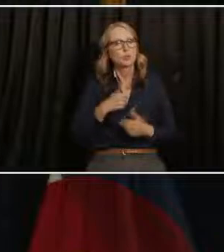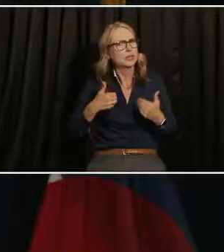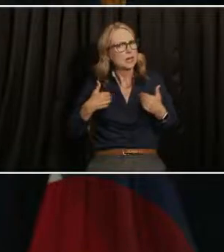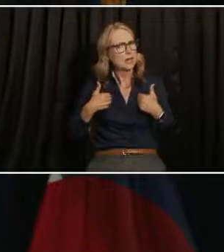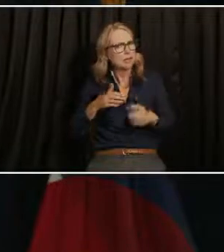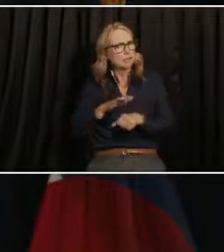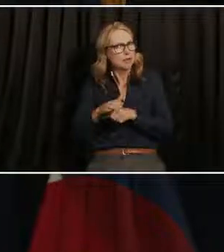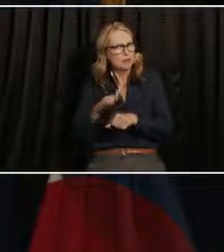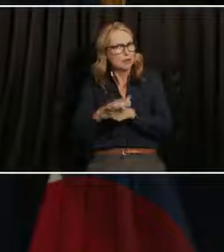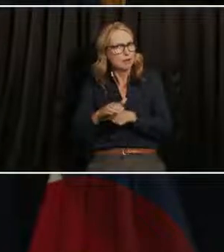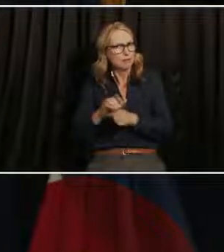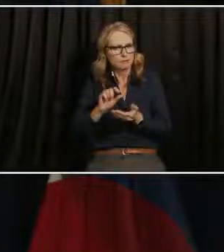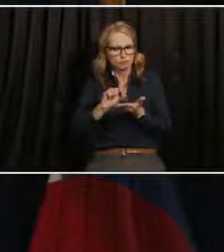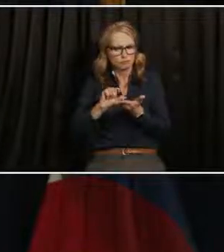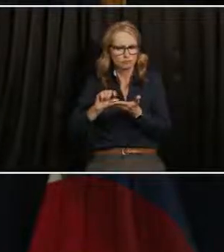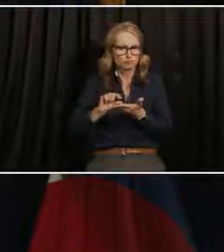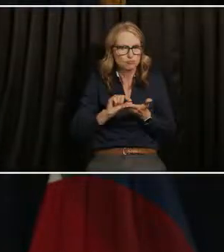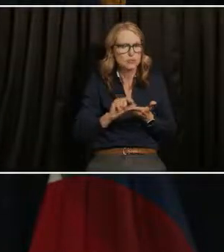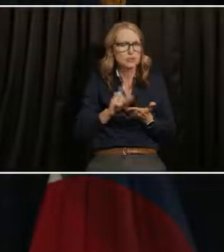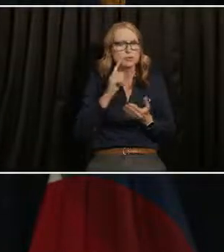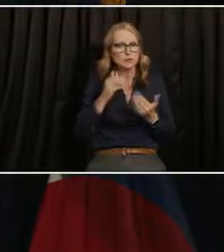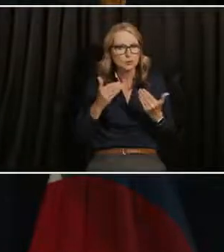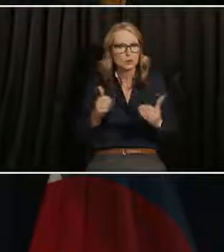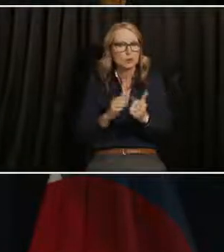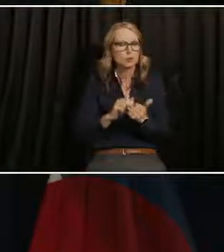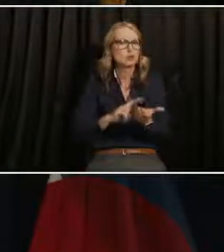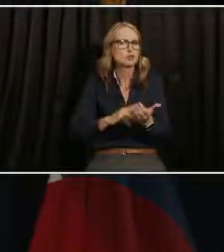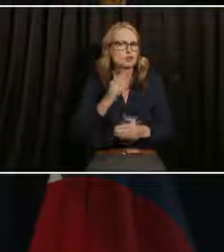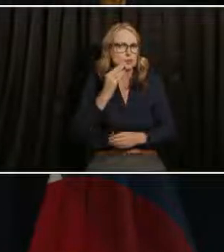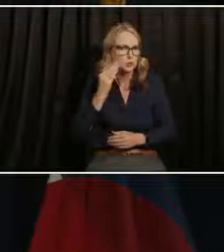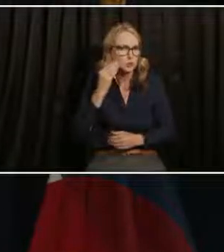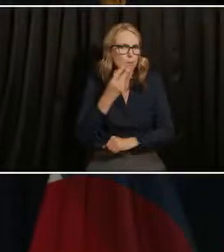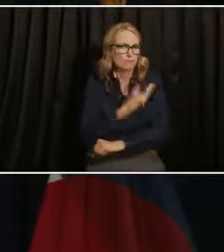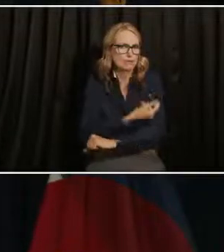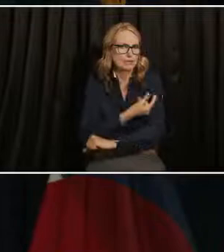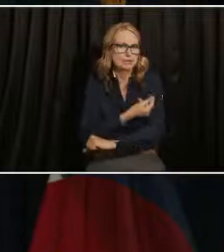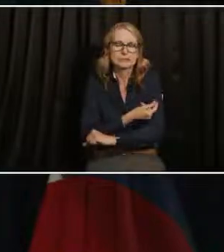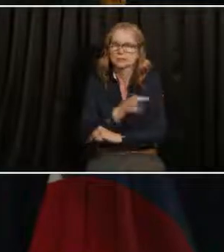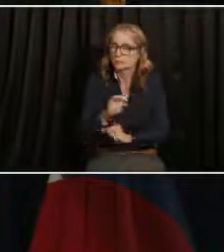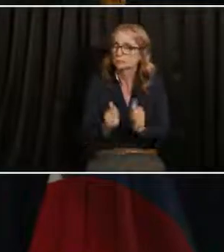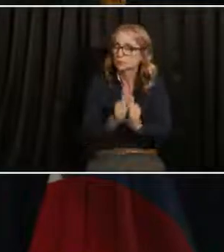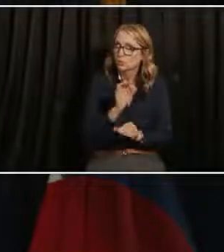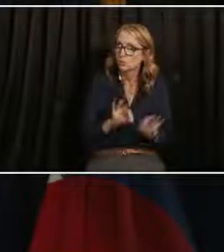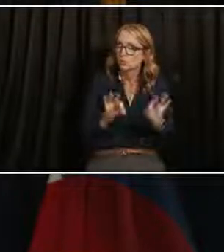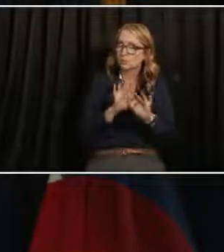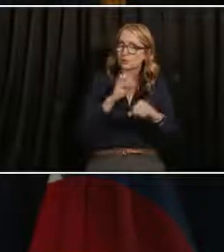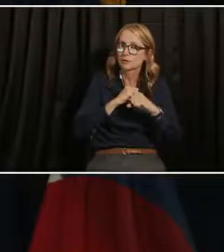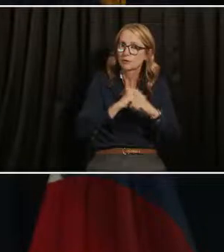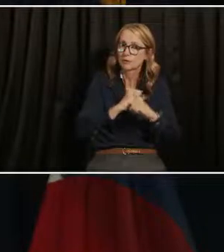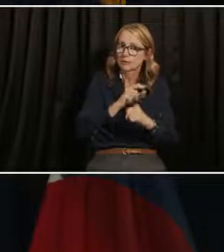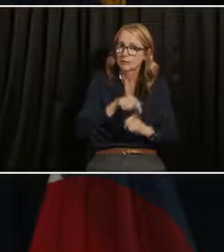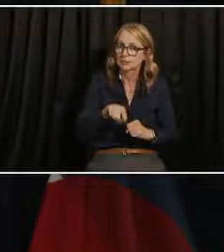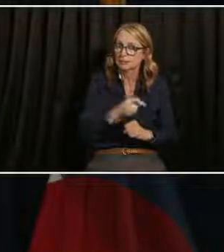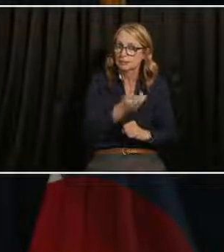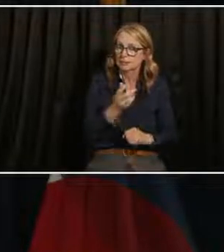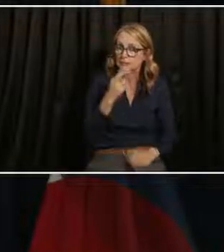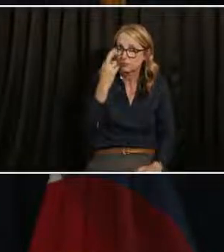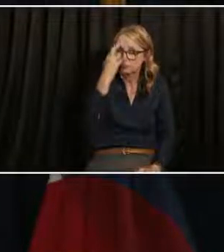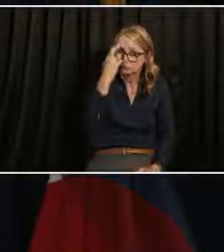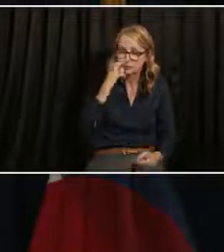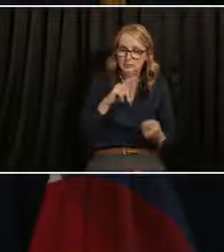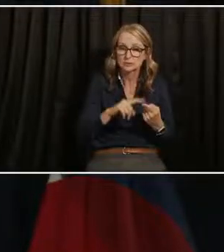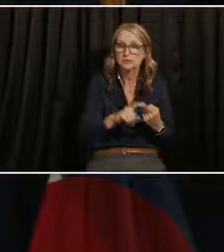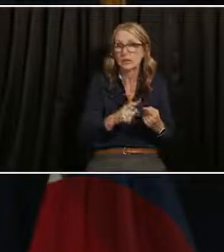to move forward with our nursing home vaccination program, which is the most important folks to protect for a couple reasons. Residential